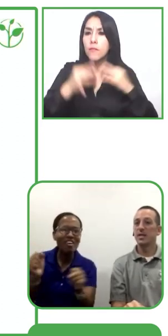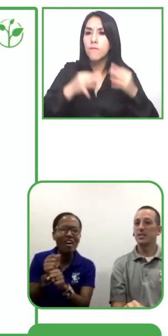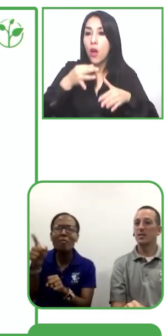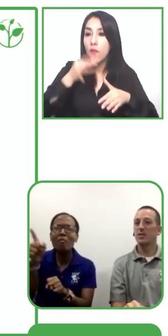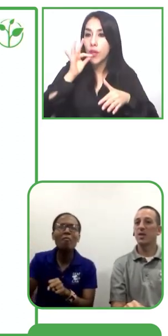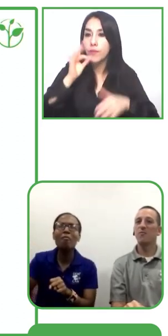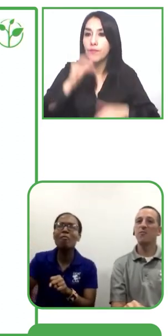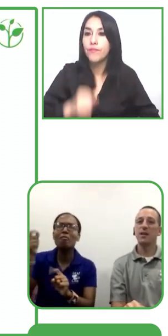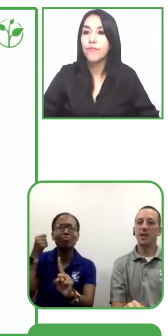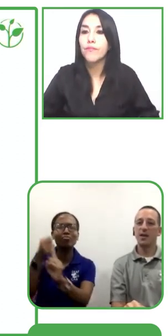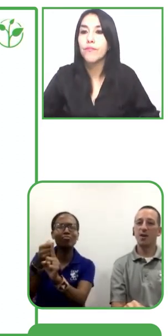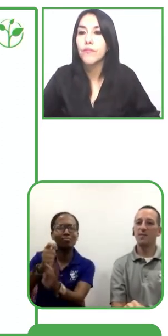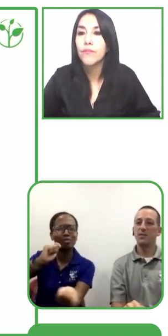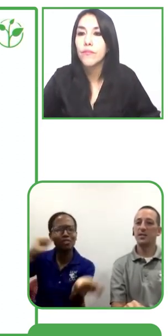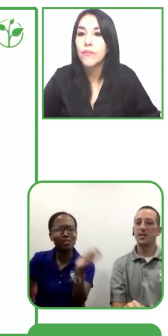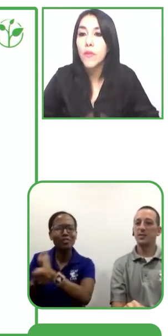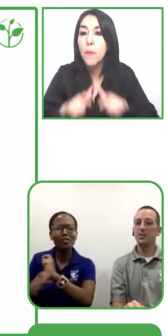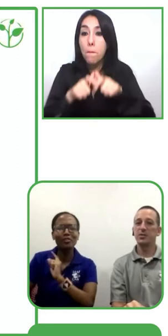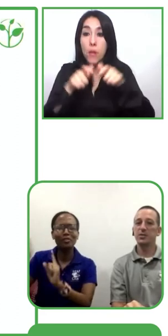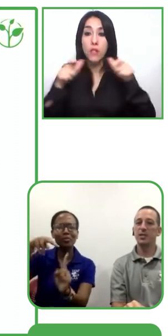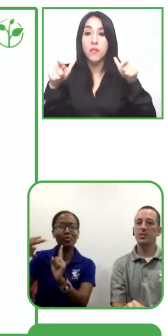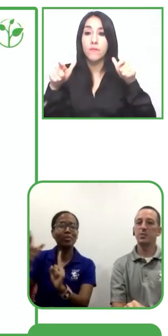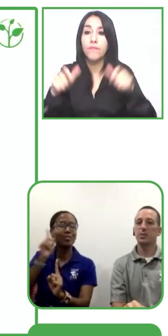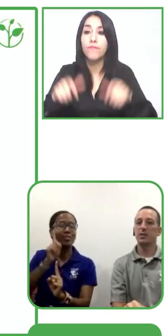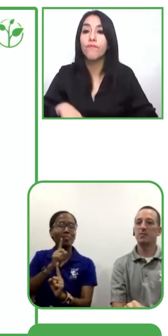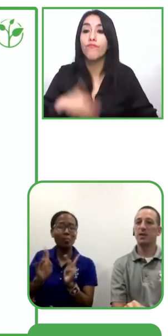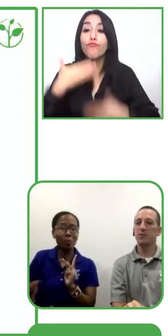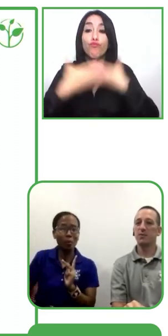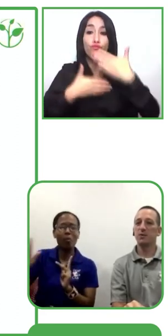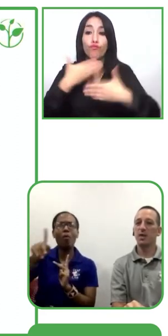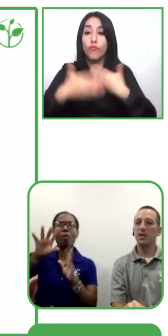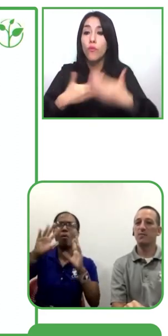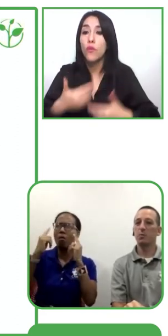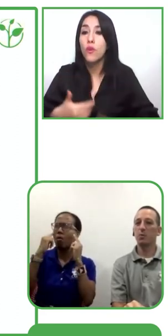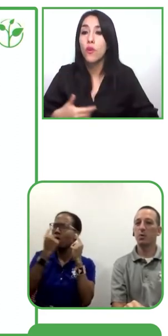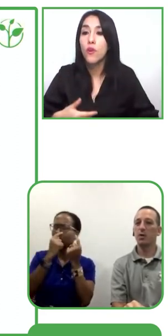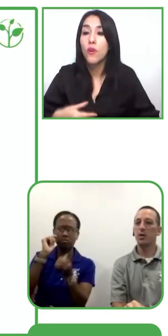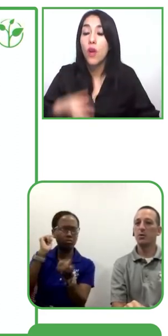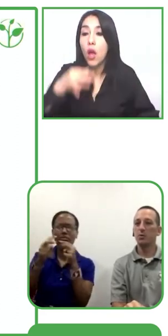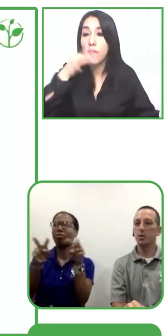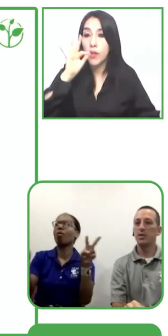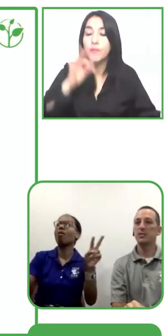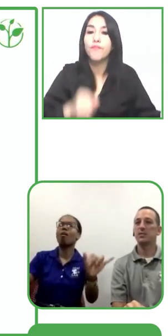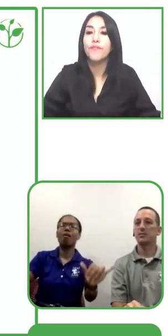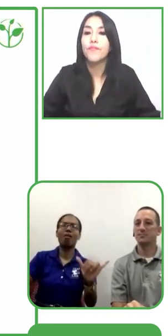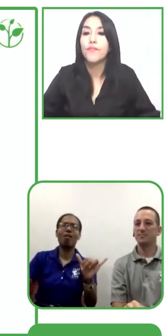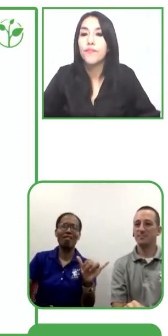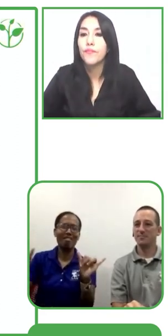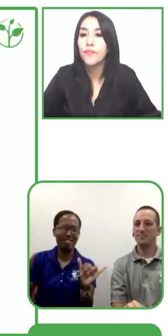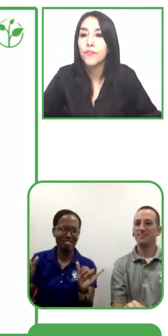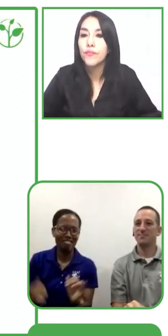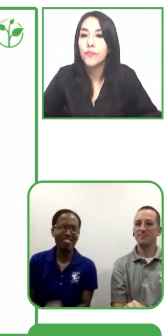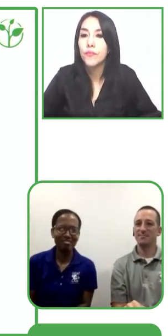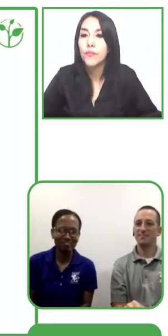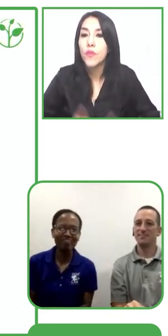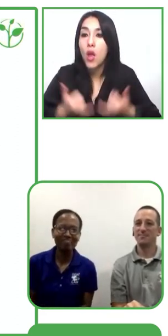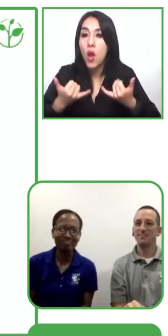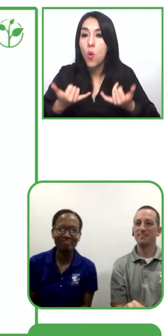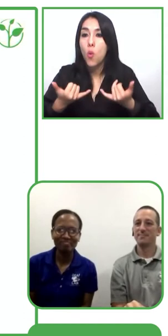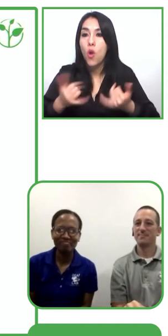So what's next? Look out for Defcan Coffee to continue to change the perspective of deaf youth and give the world a new lens.